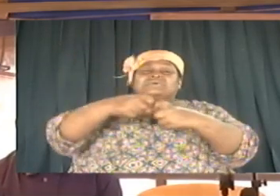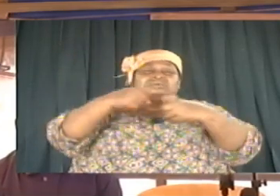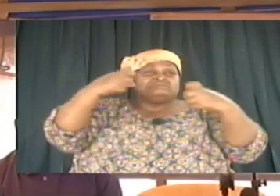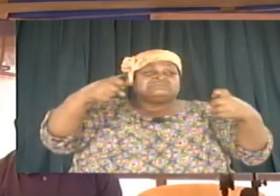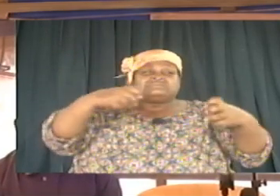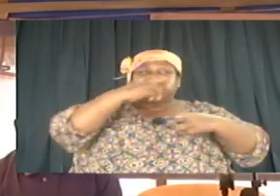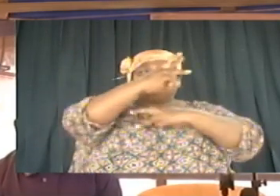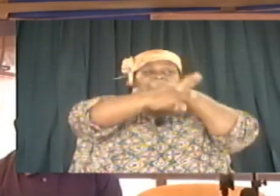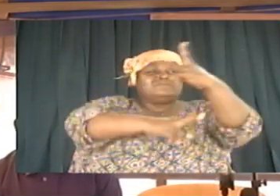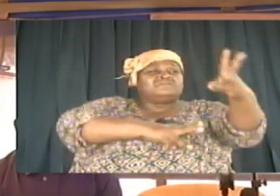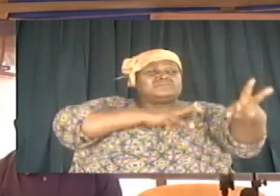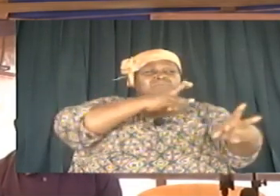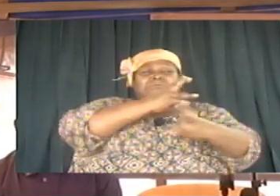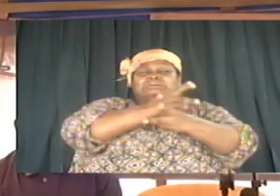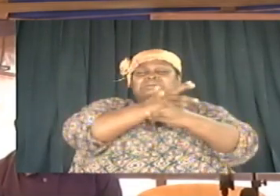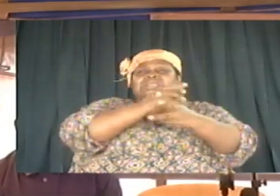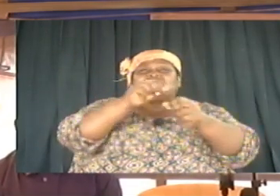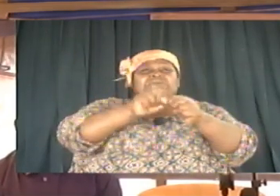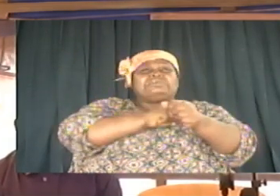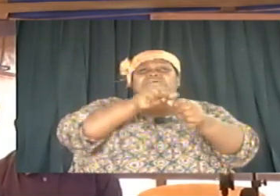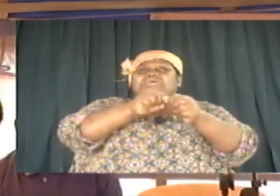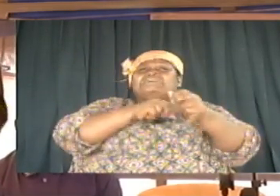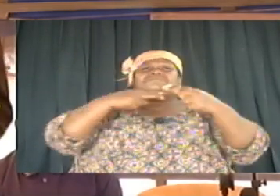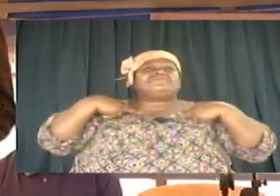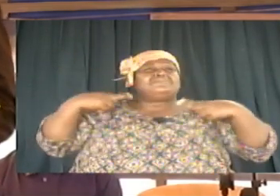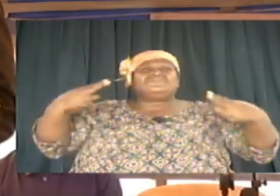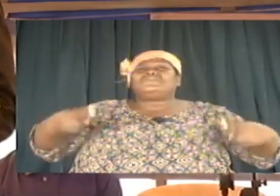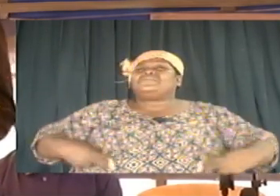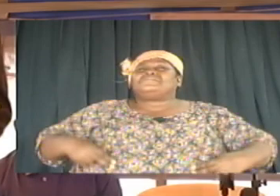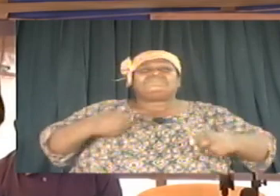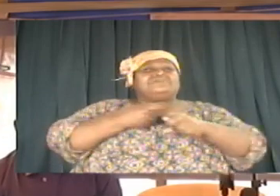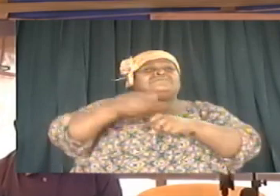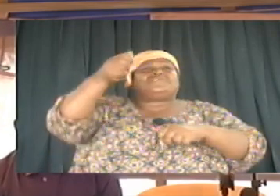whole world. Every man from Adam,